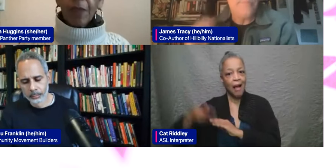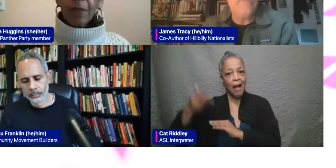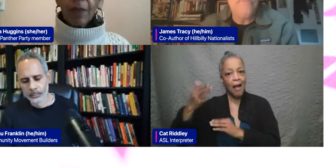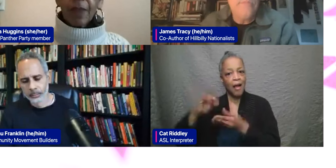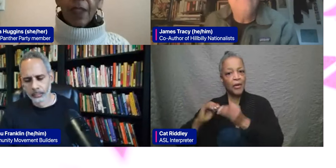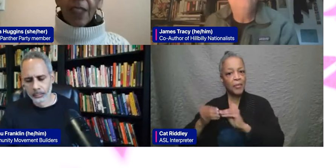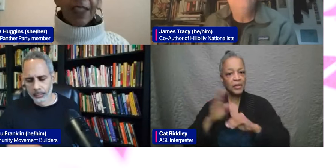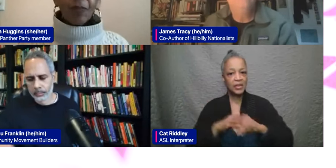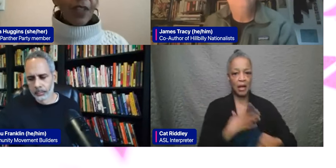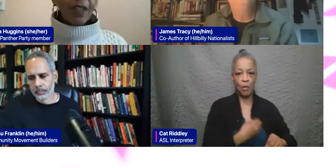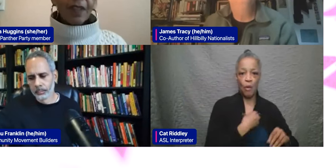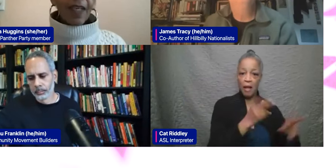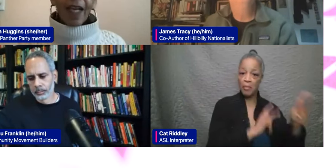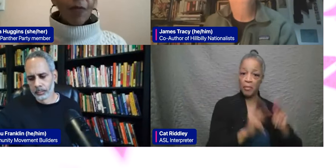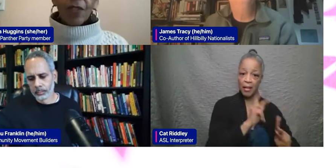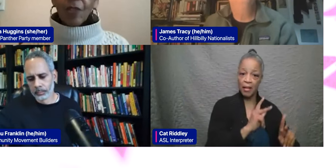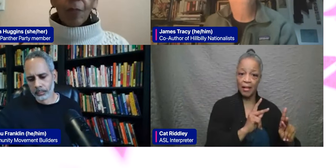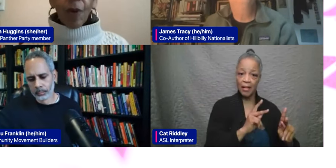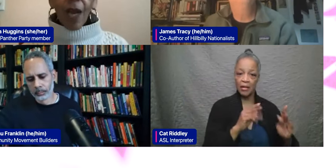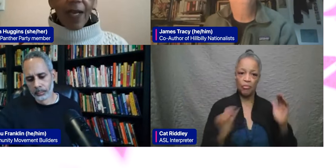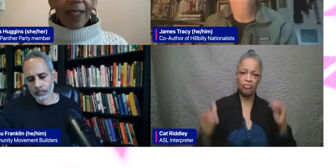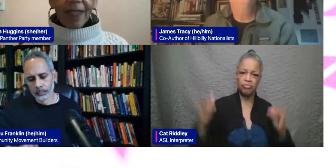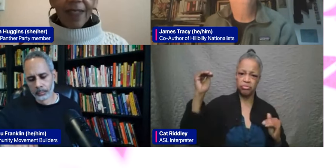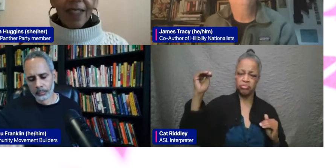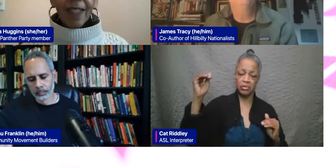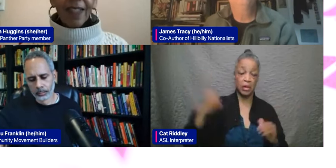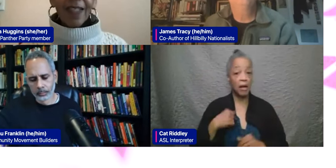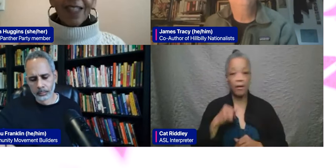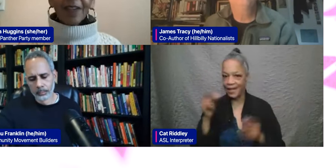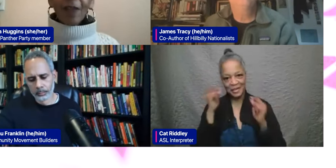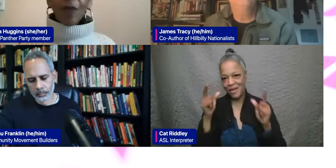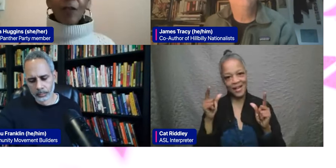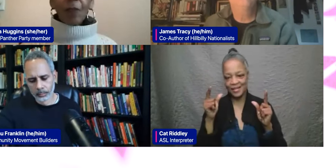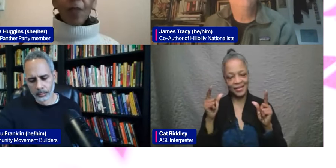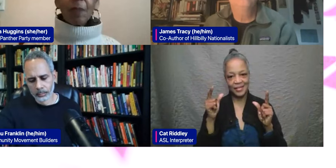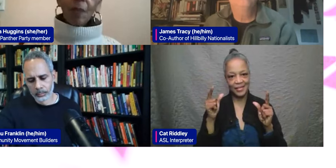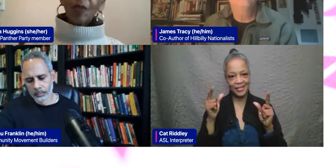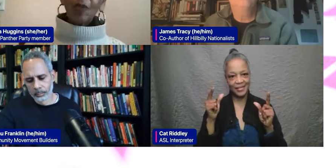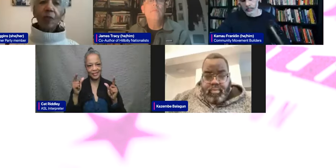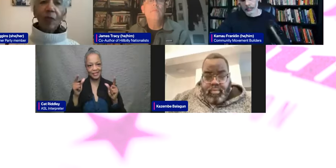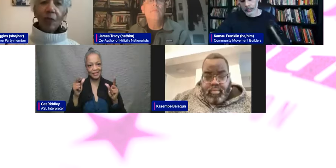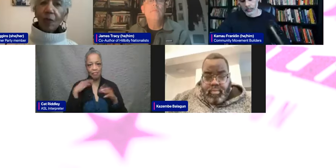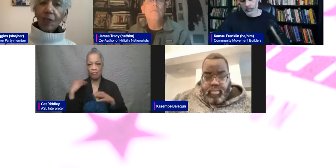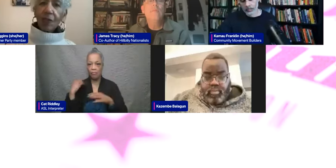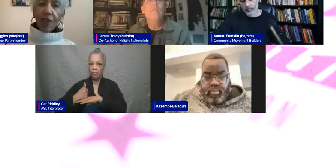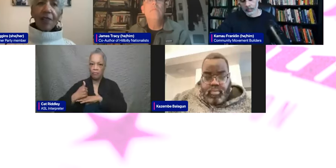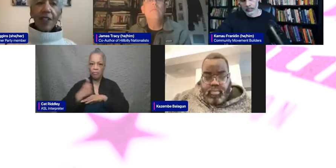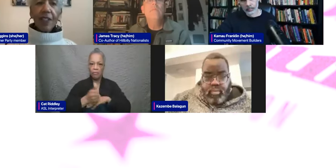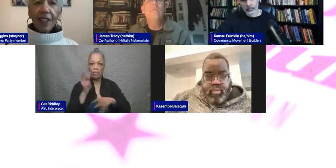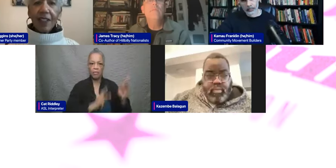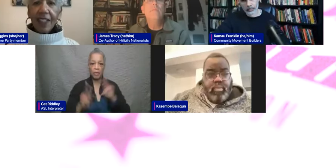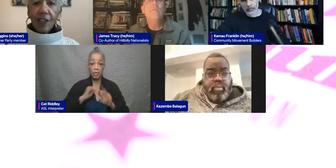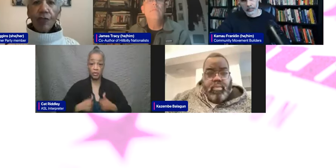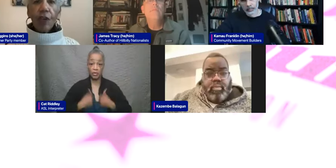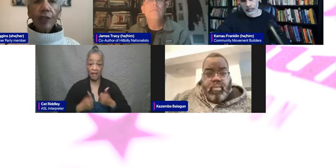white people. I wasn't surprised. It's not the fault of the people who were surviving